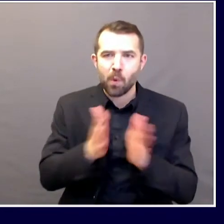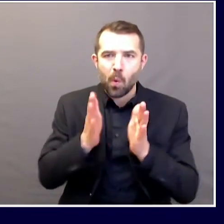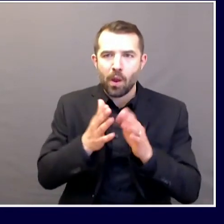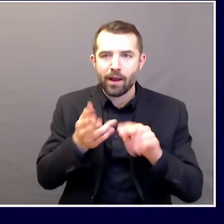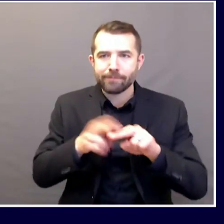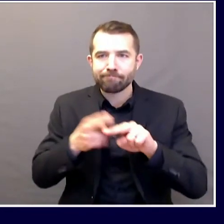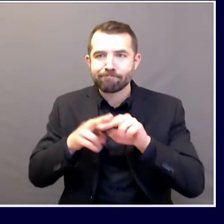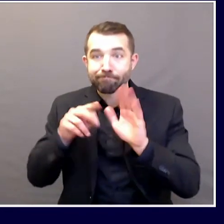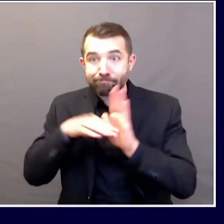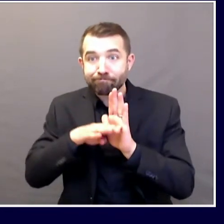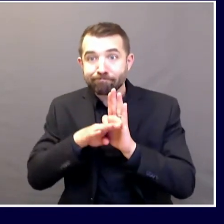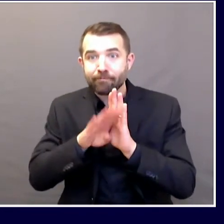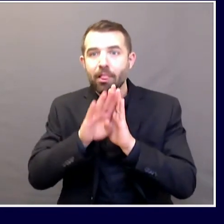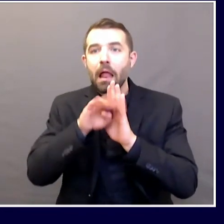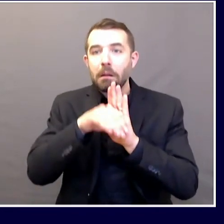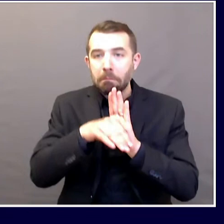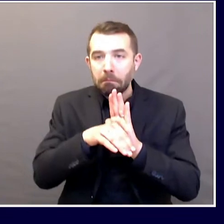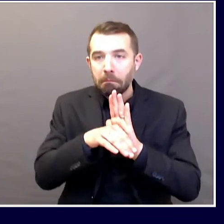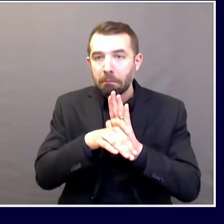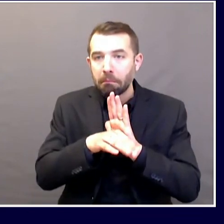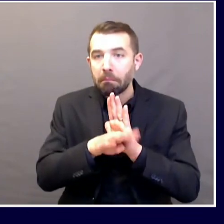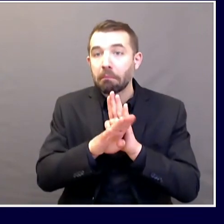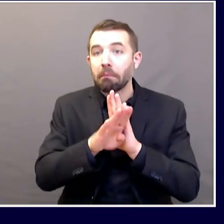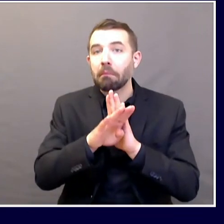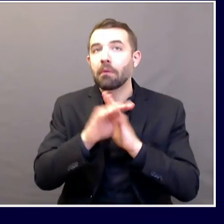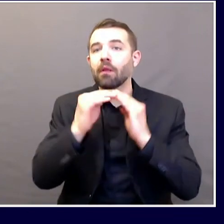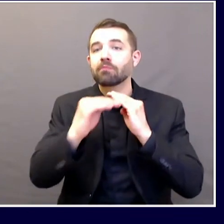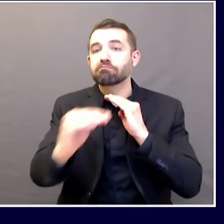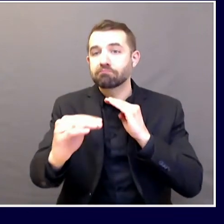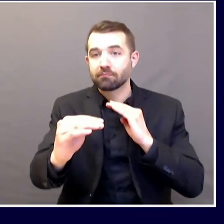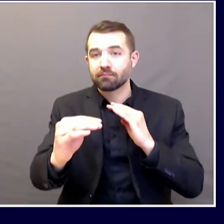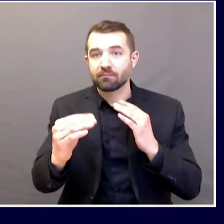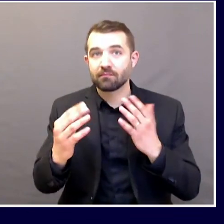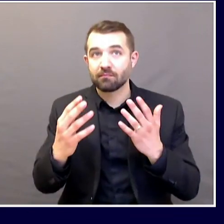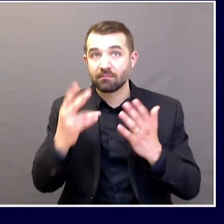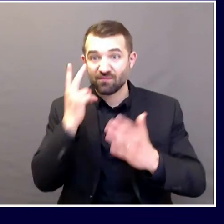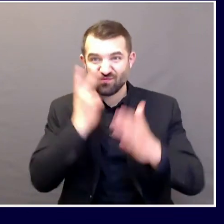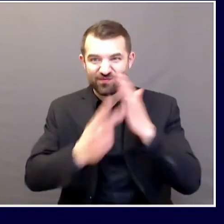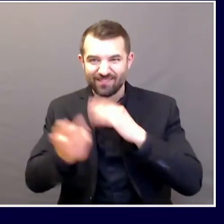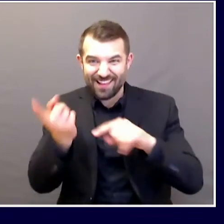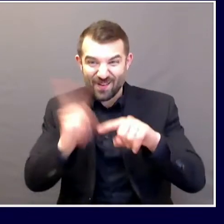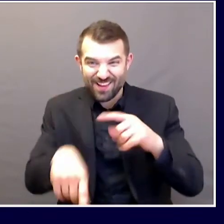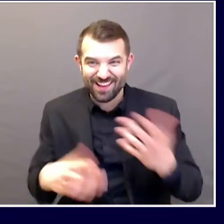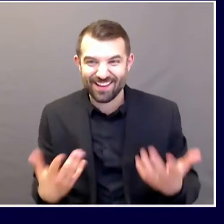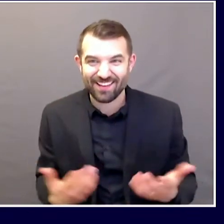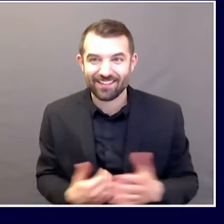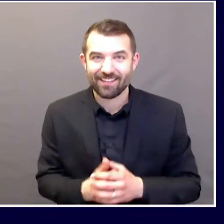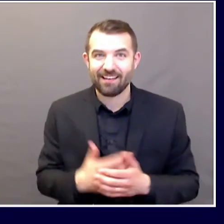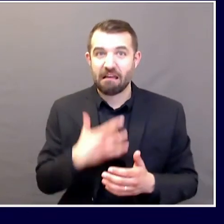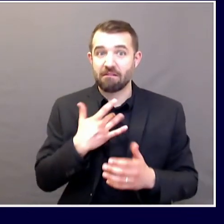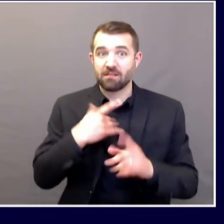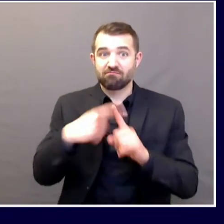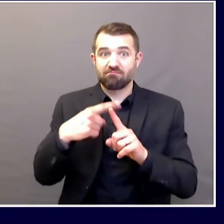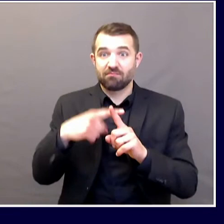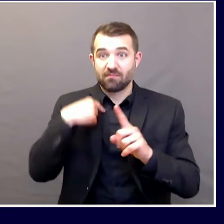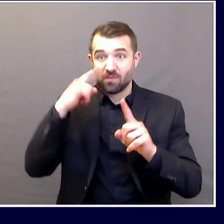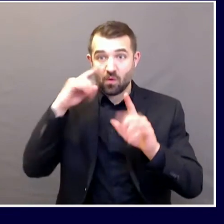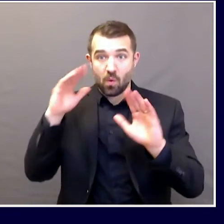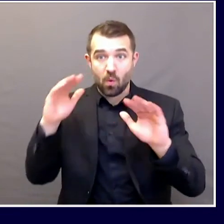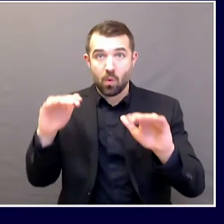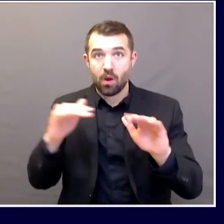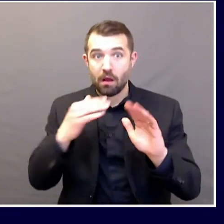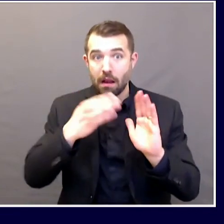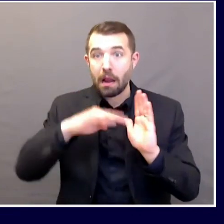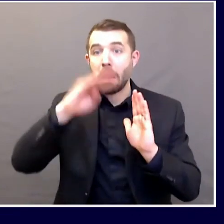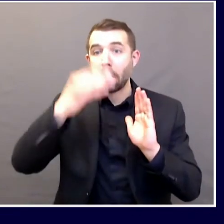going. Of course, we're hopeful that it doesn't turn into the beginning of a spike. And epidemiologists have different